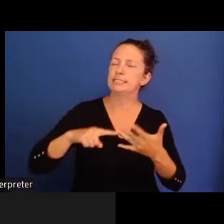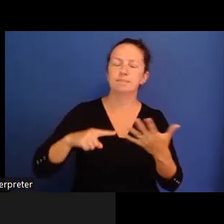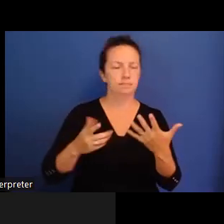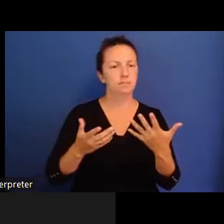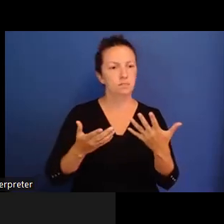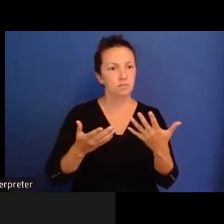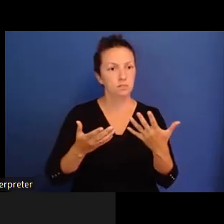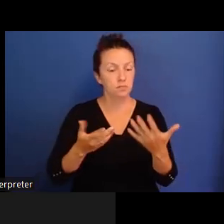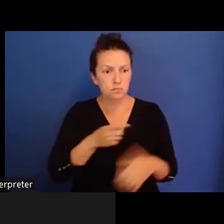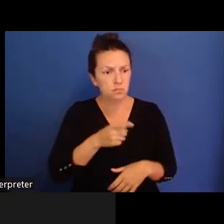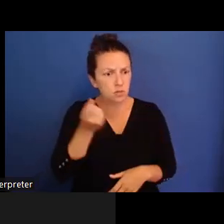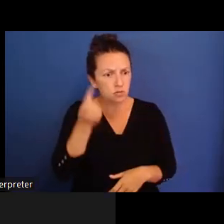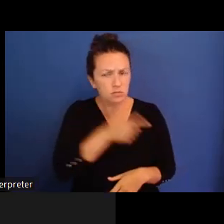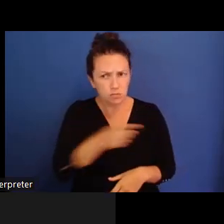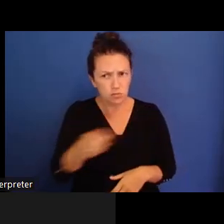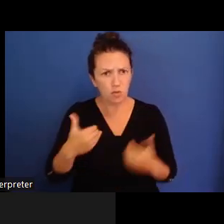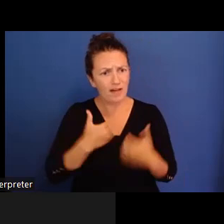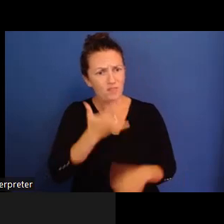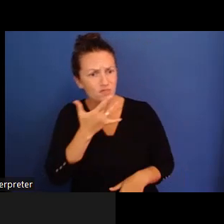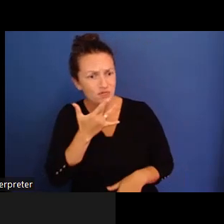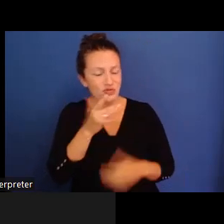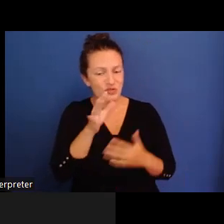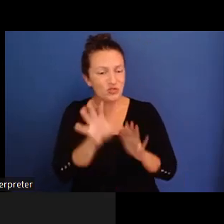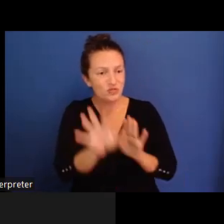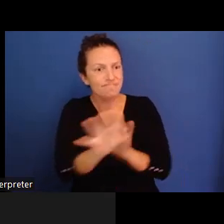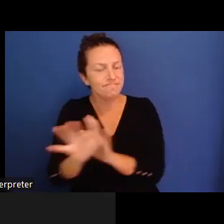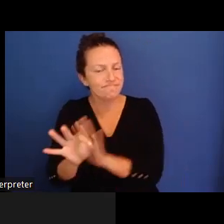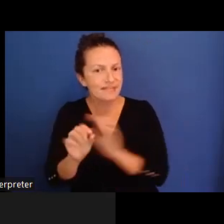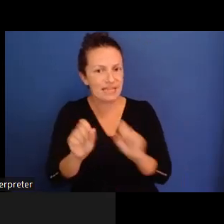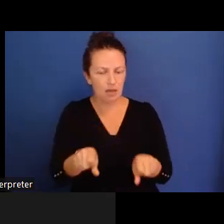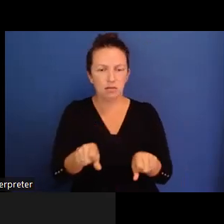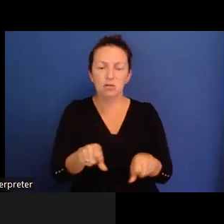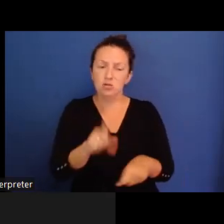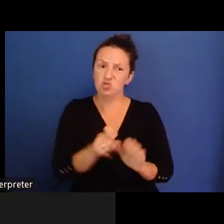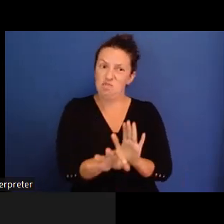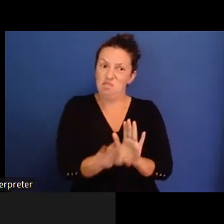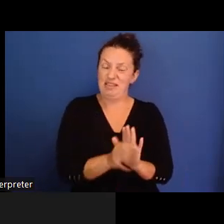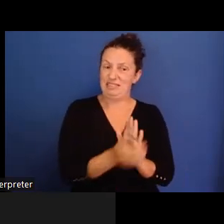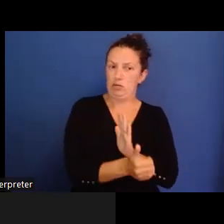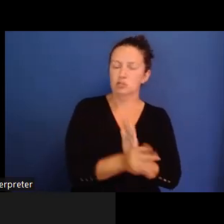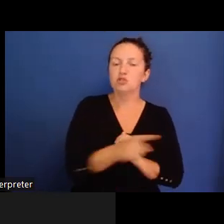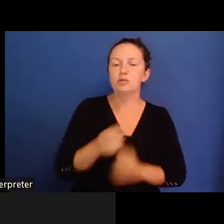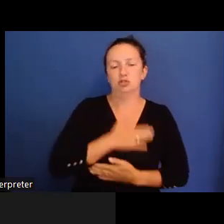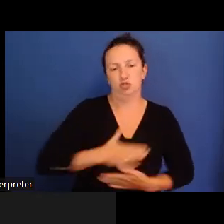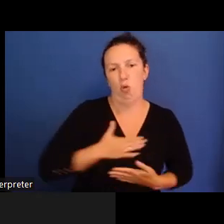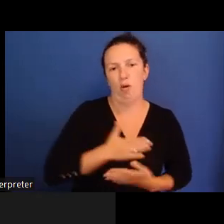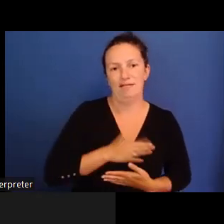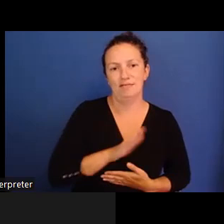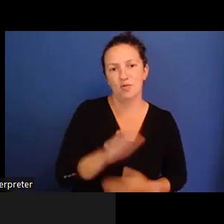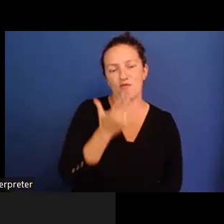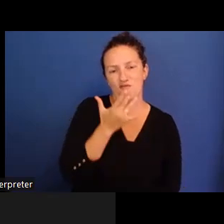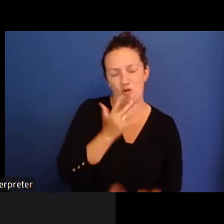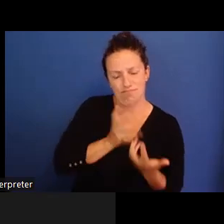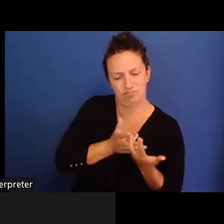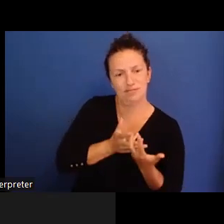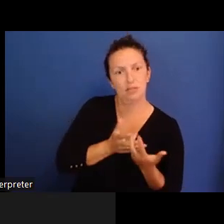have choices. I think you want to put down the skills that you really prefer to do and that you really want to